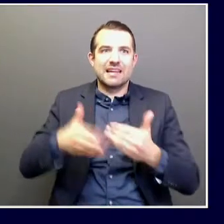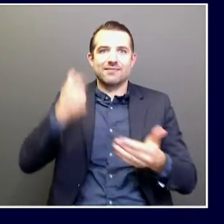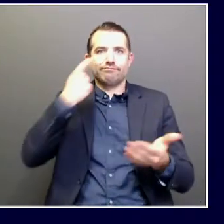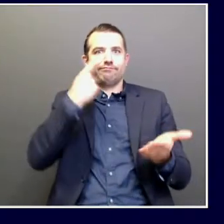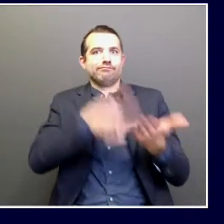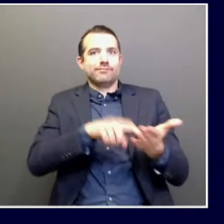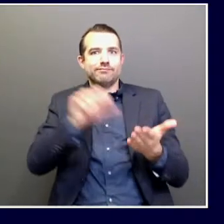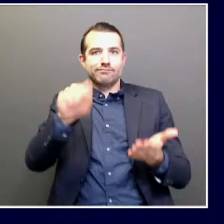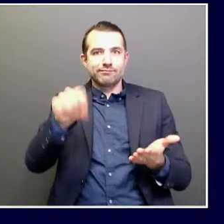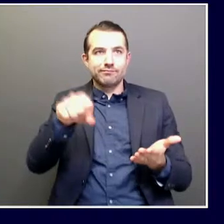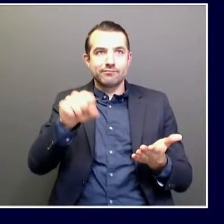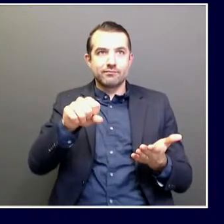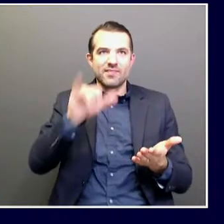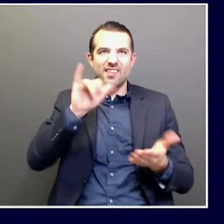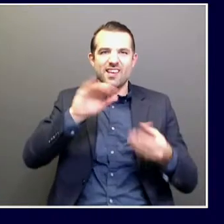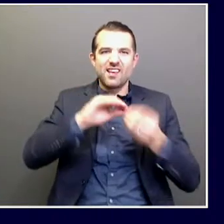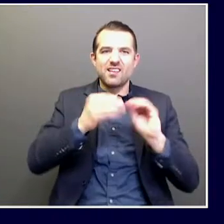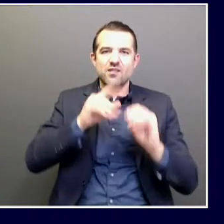year.